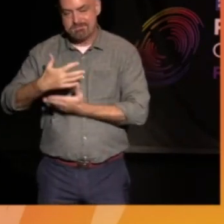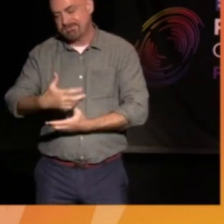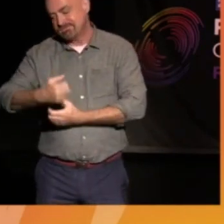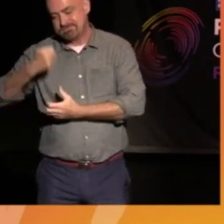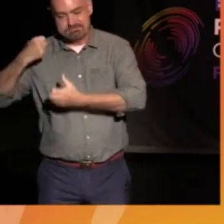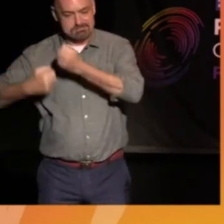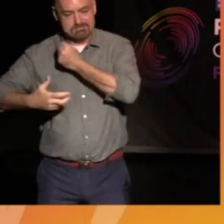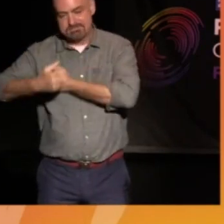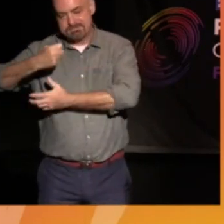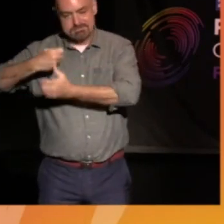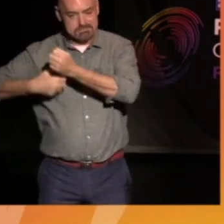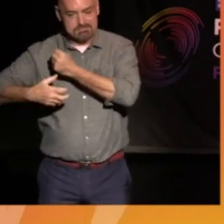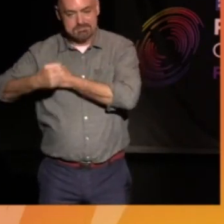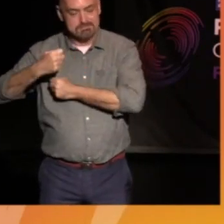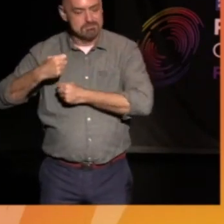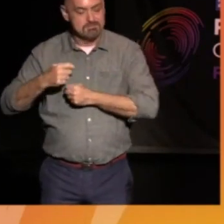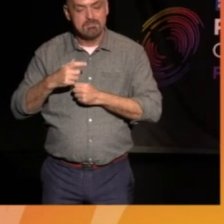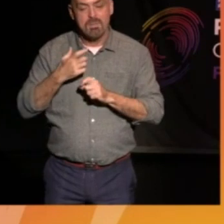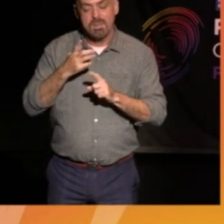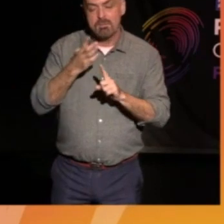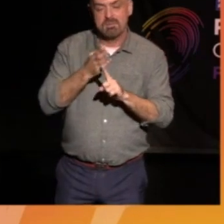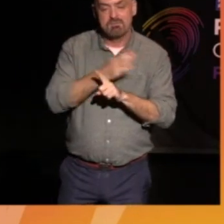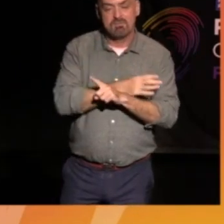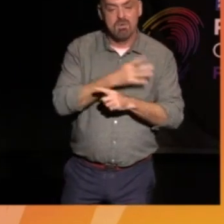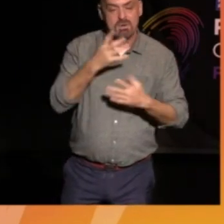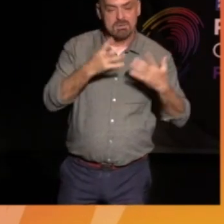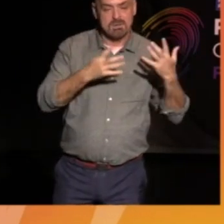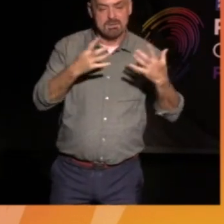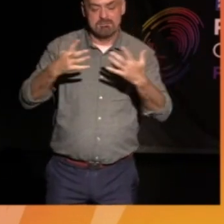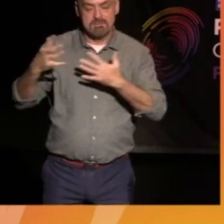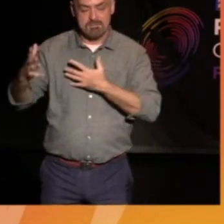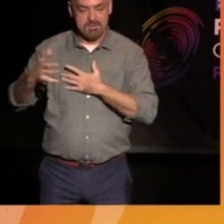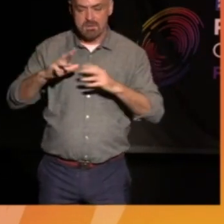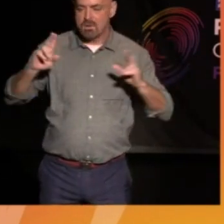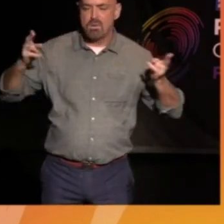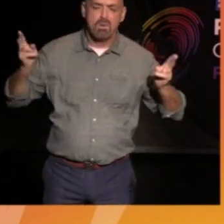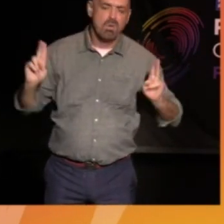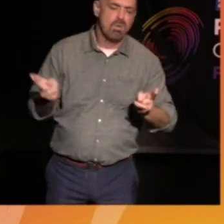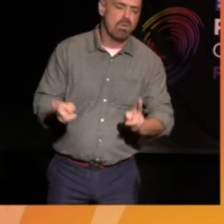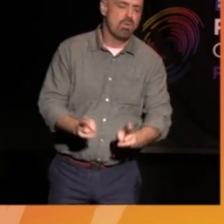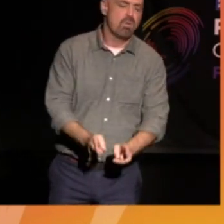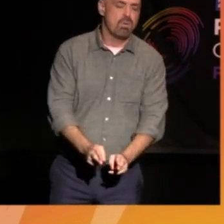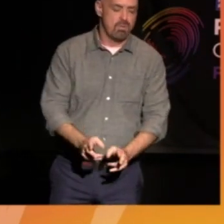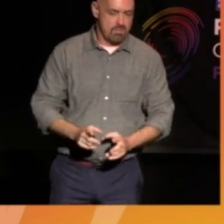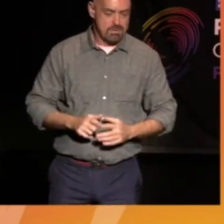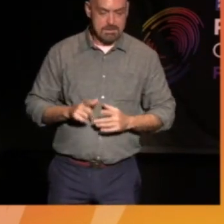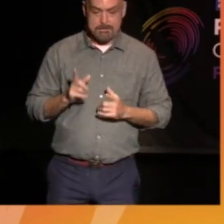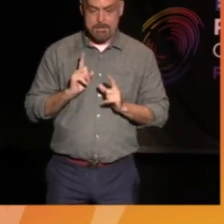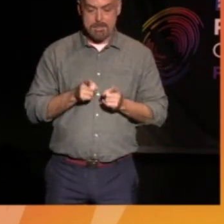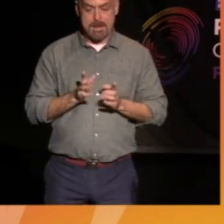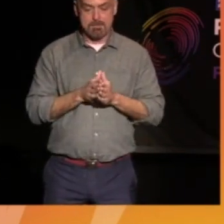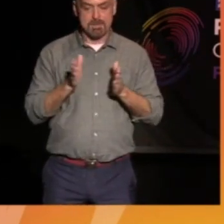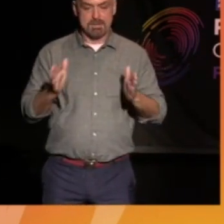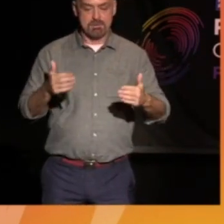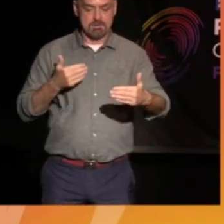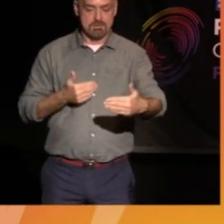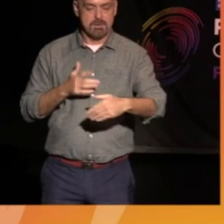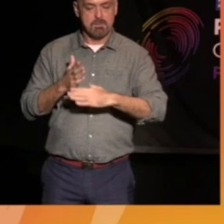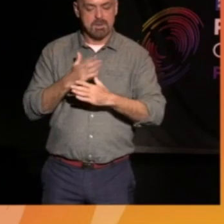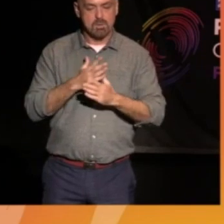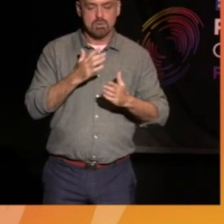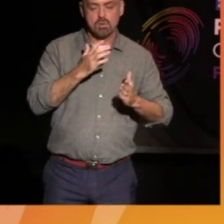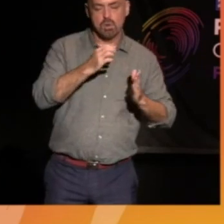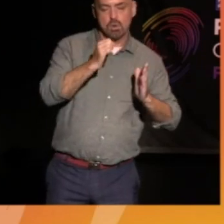number which was increasing before 95, that dropped considerably in this period because of the